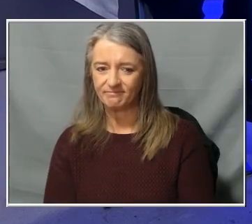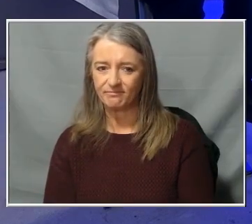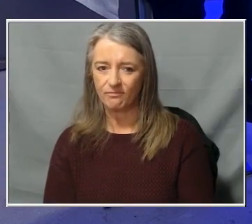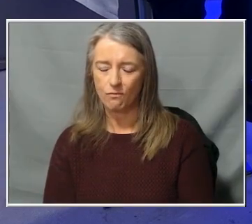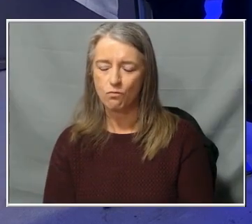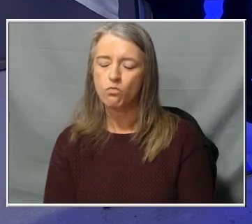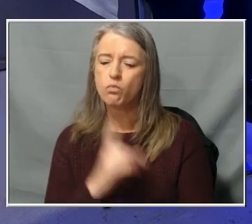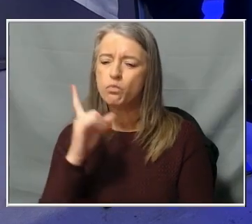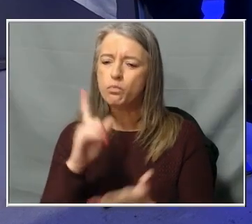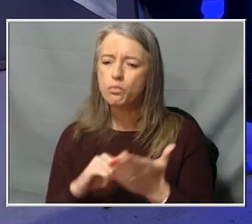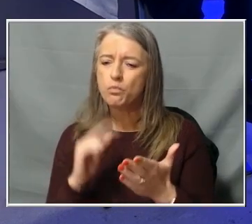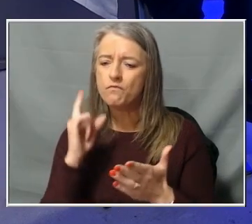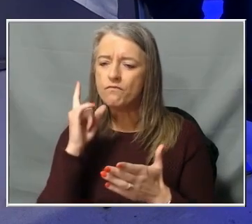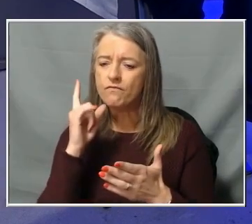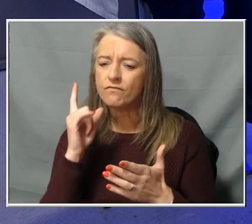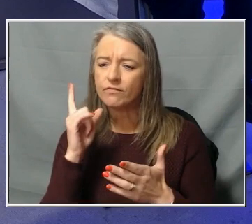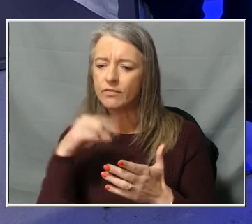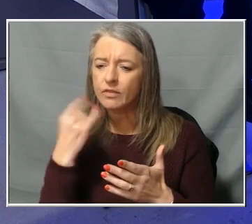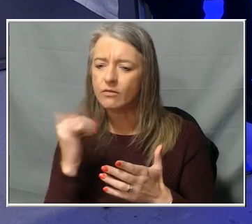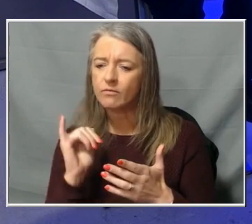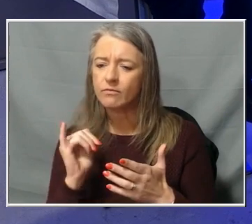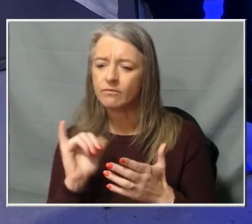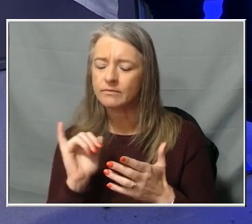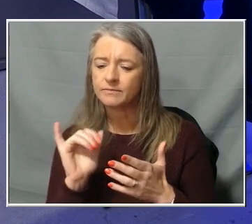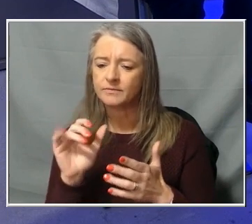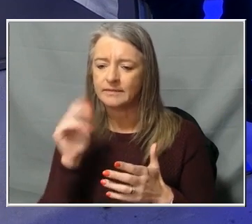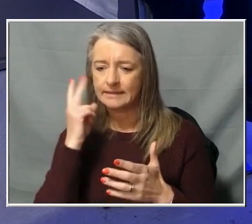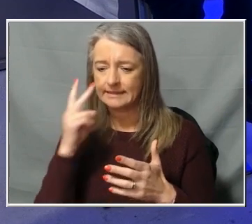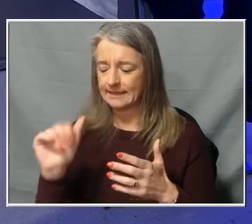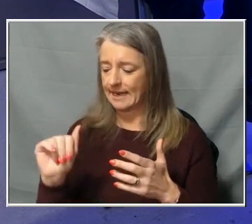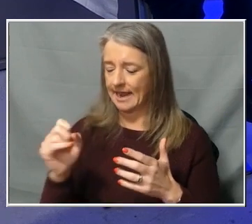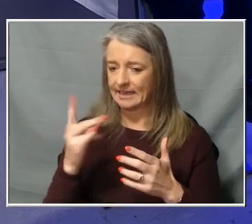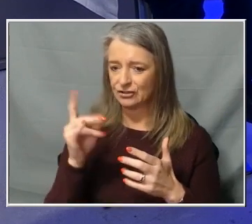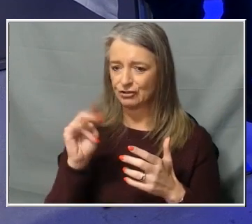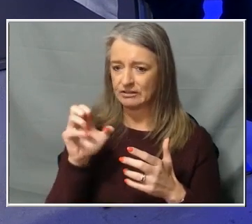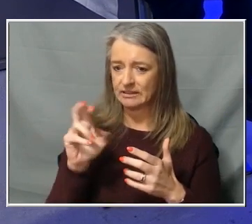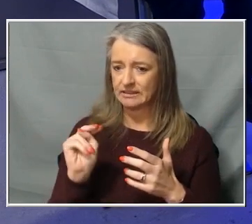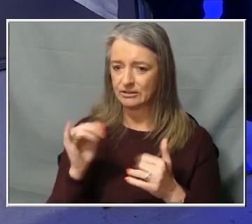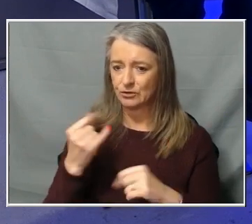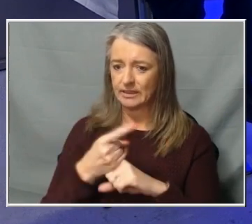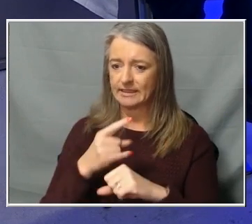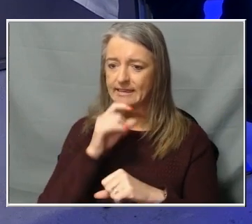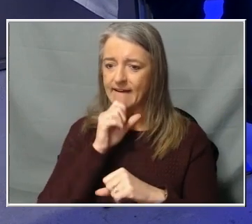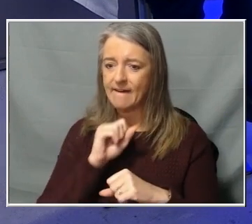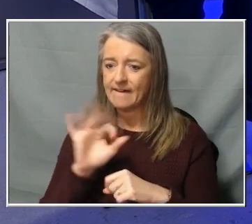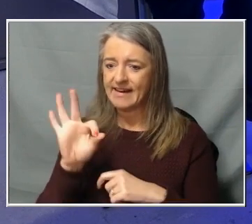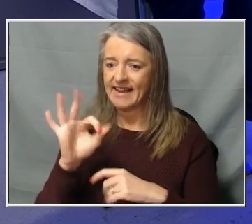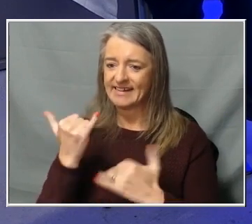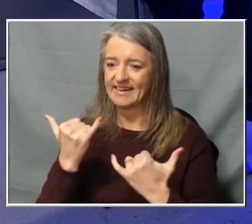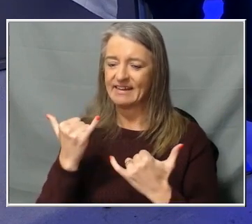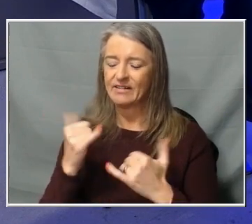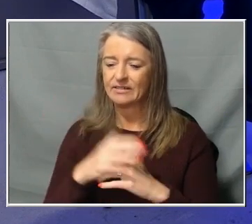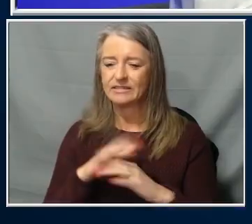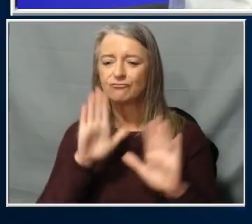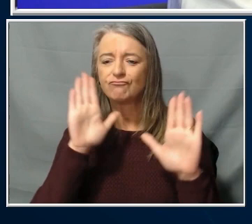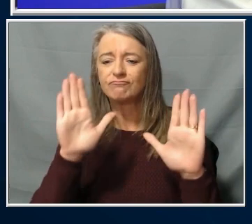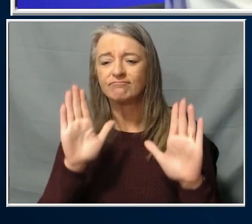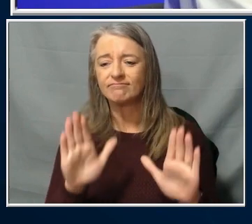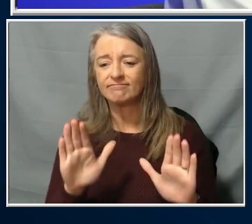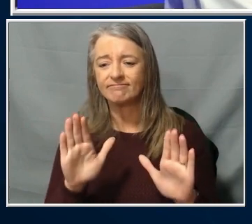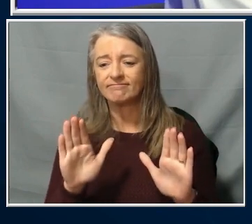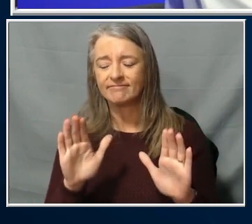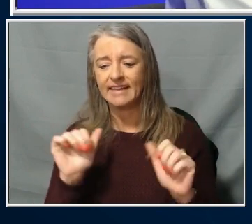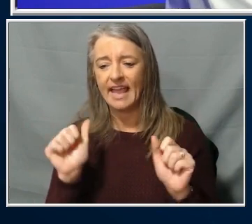like seeing Ashlyn today, 9 years later? Oh, it's outstanding. Everybody loves this